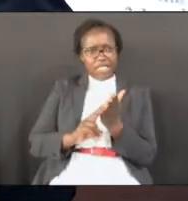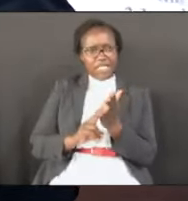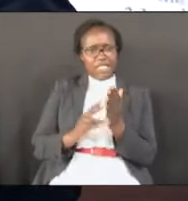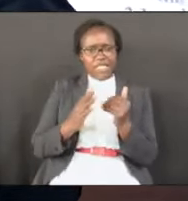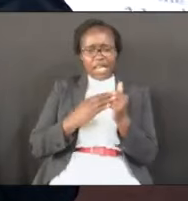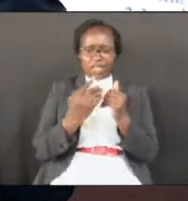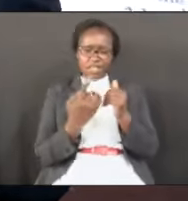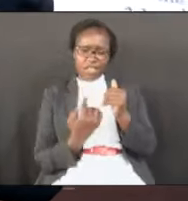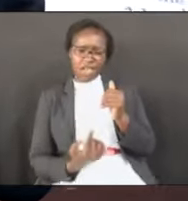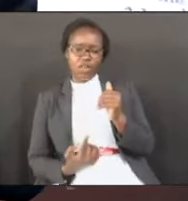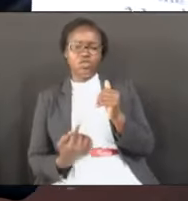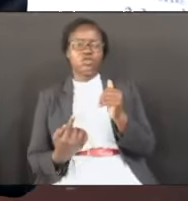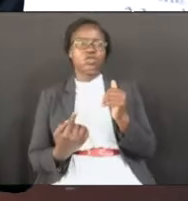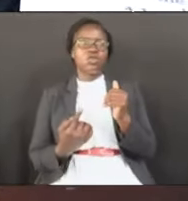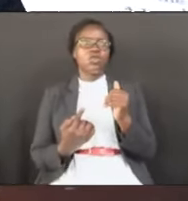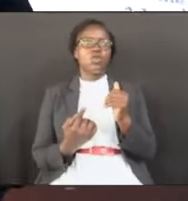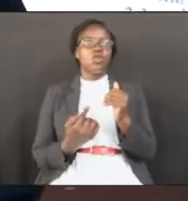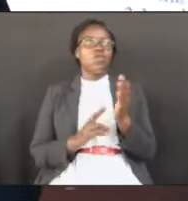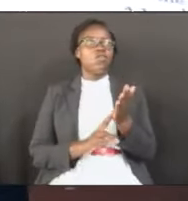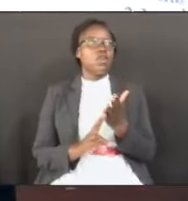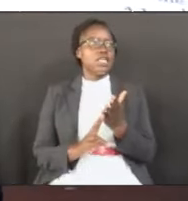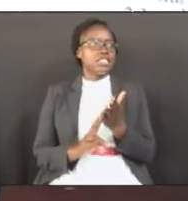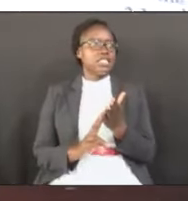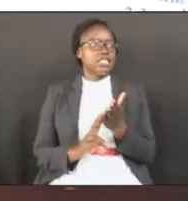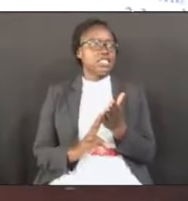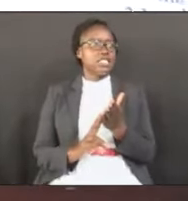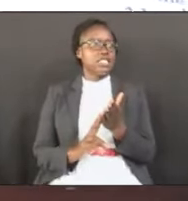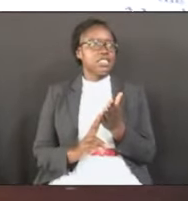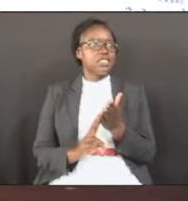down to verse number